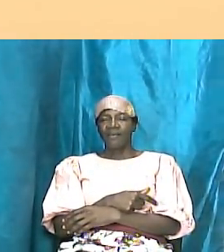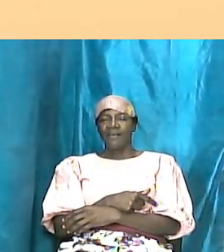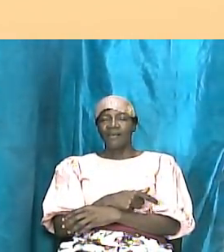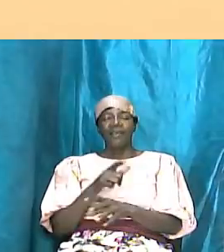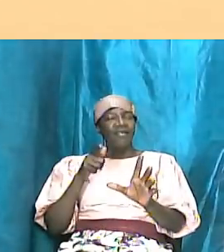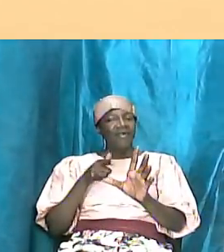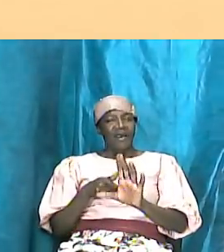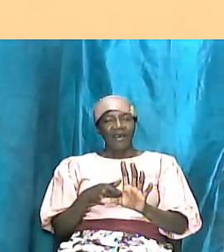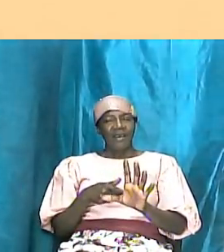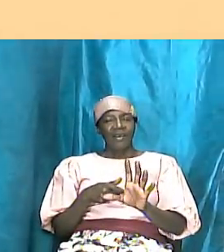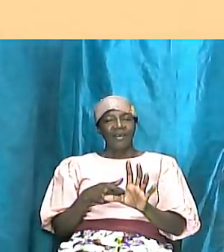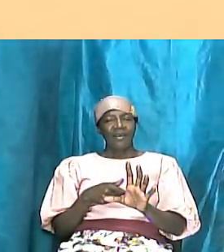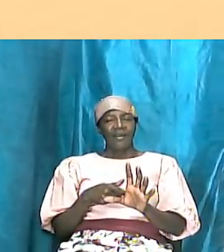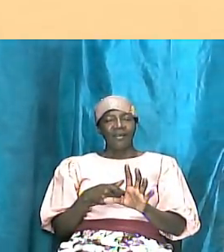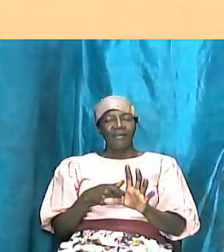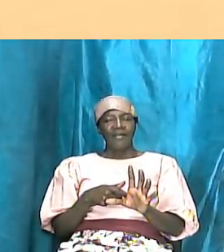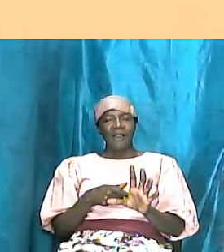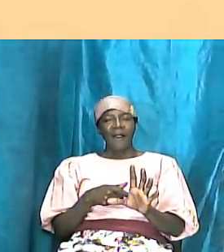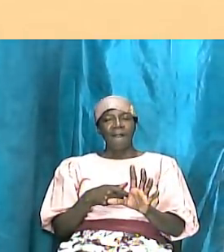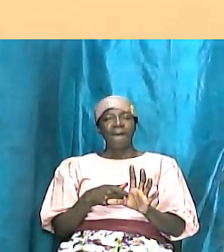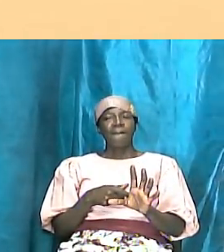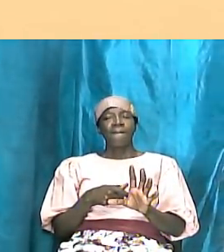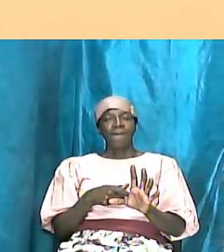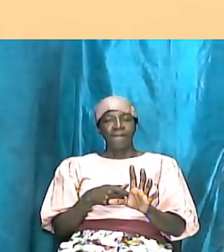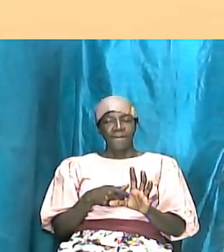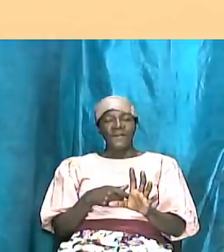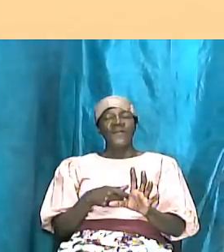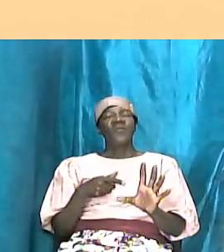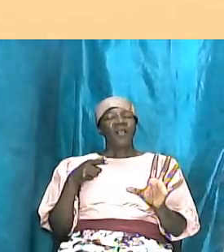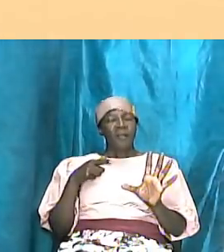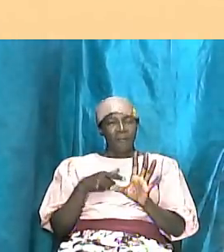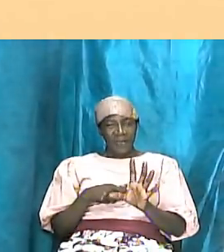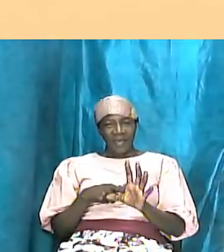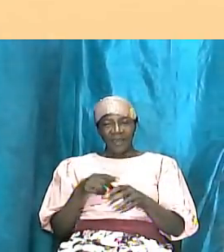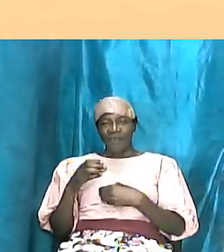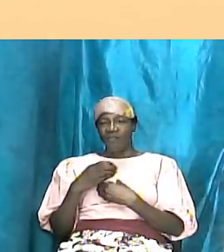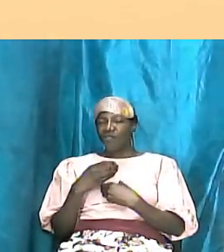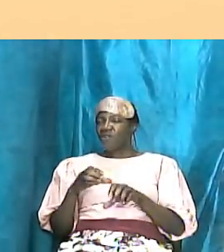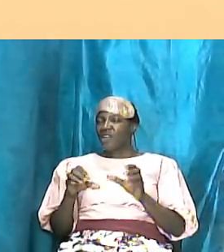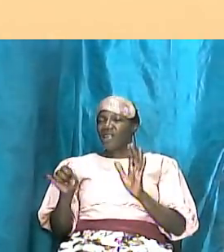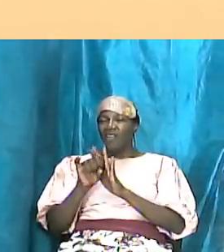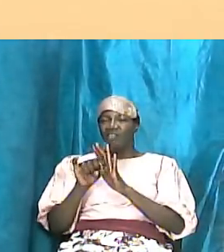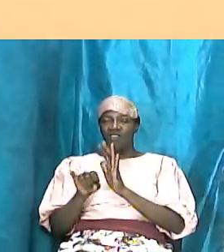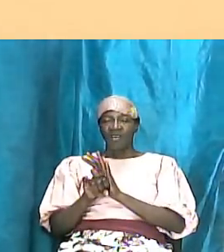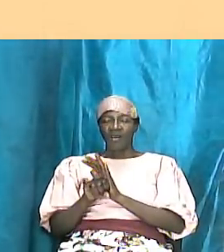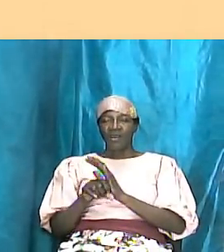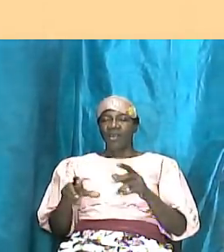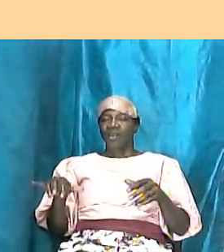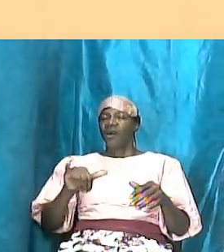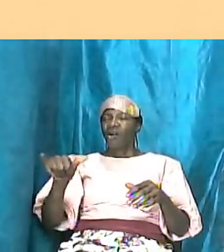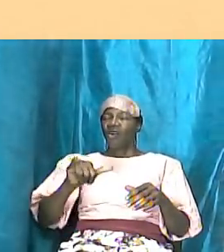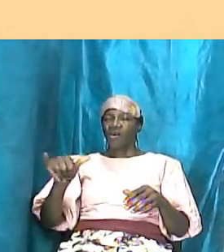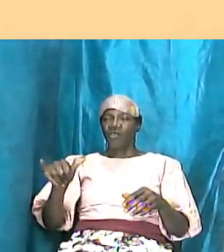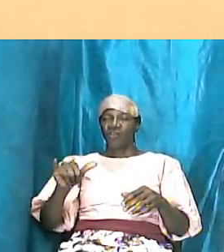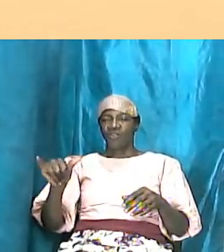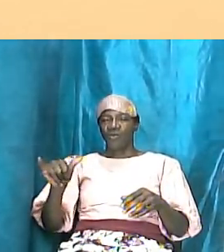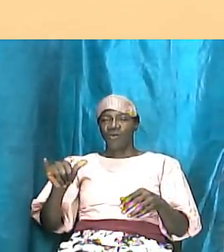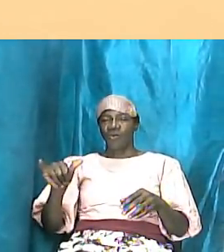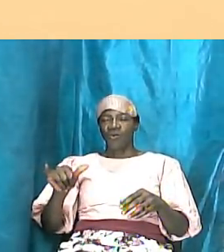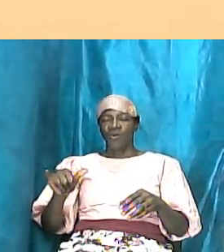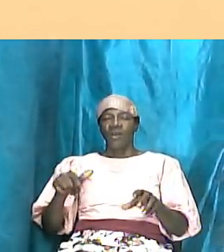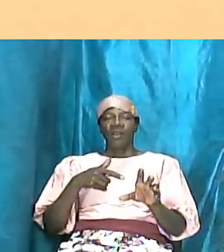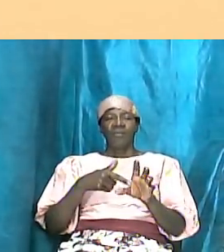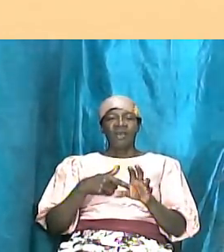origins, beginnings, it was the beginning of creation, but also it was the beginning of